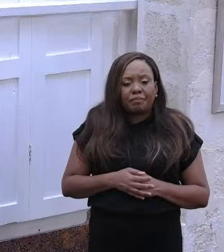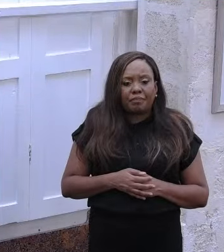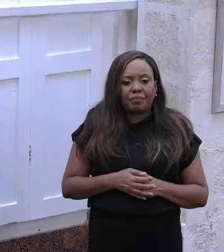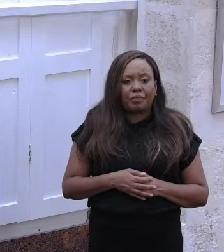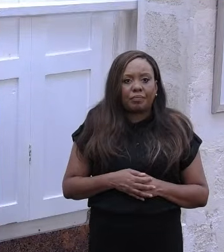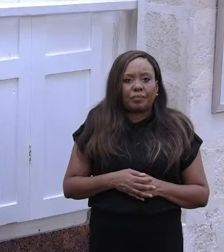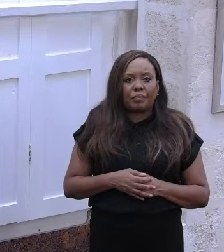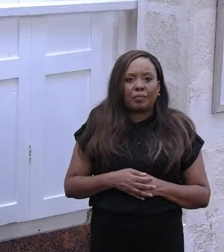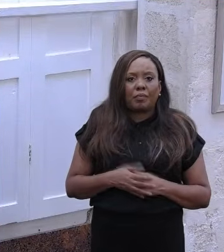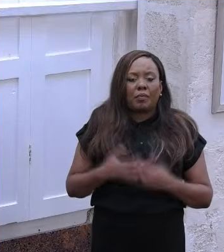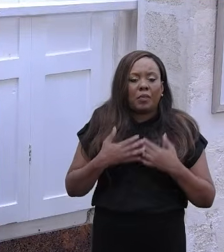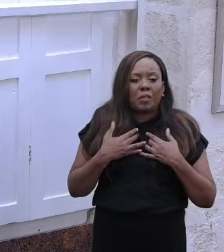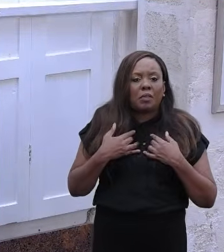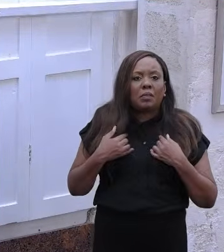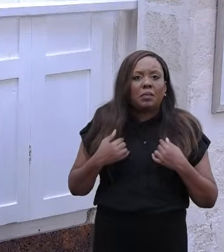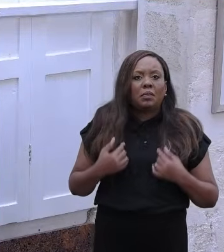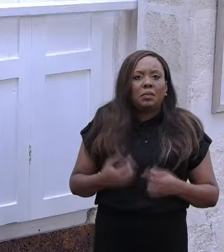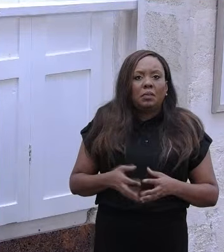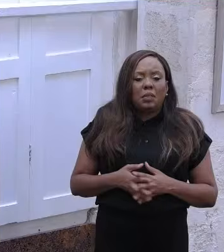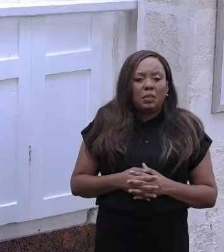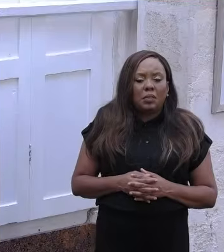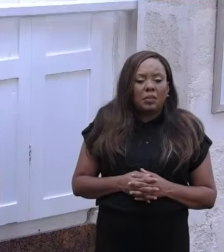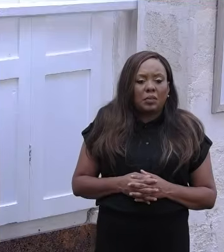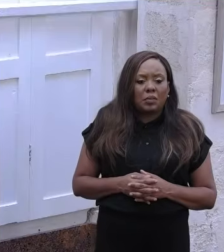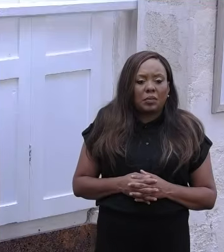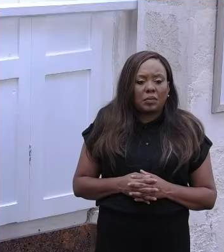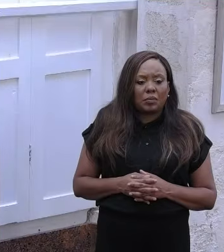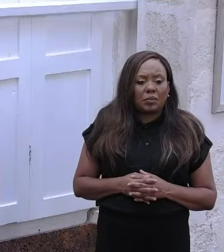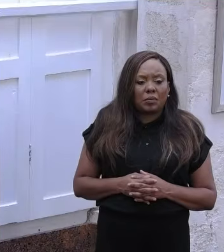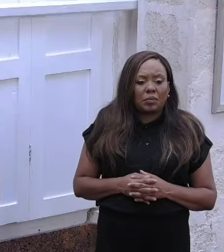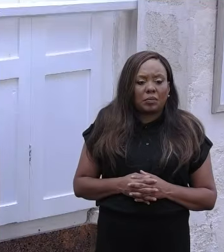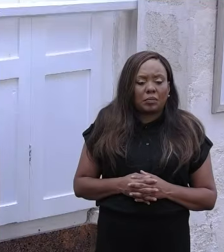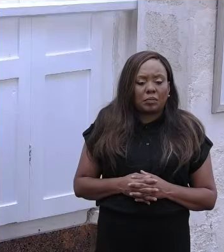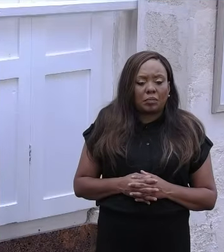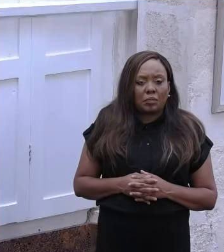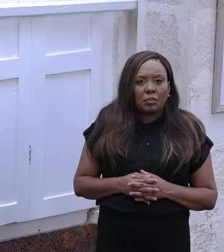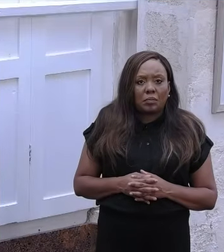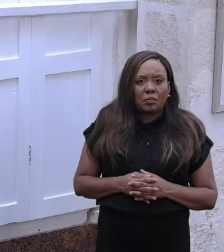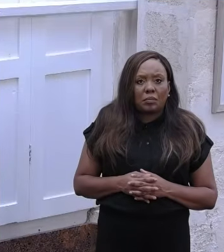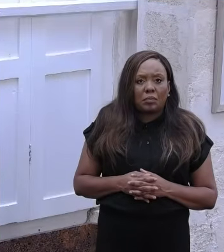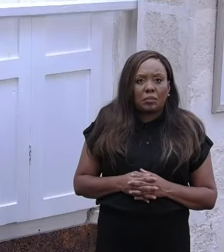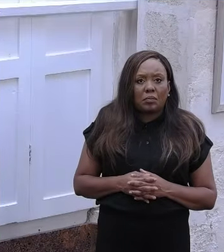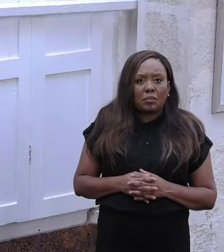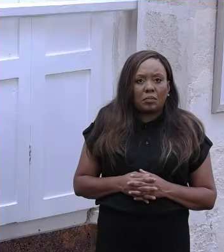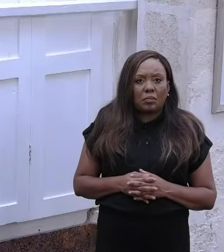what disadvantage will Barbados be in if we extended